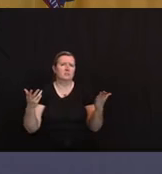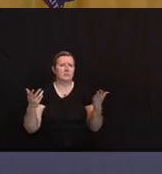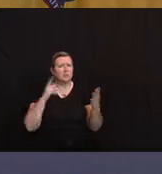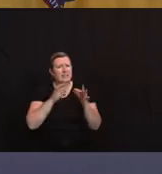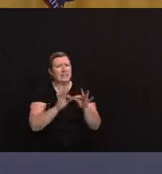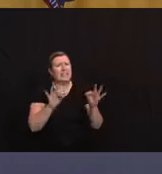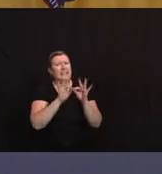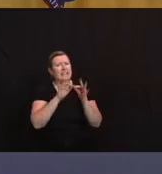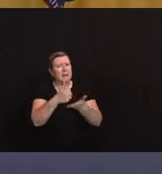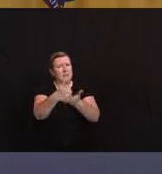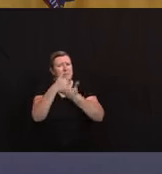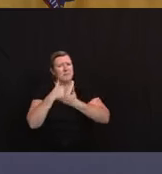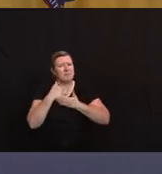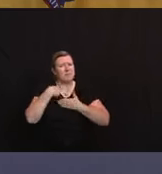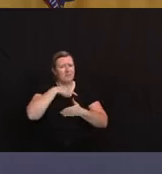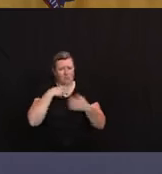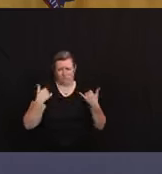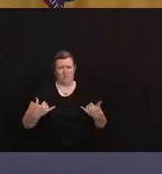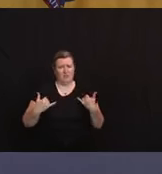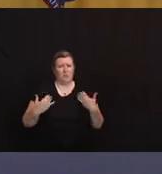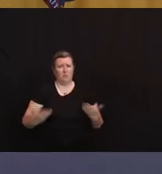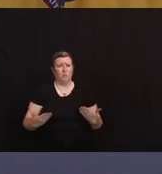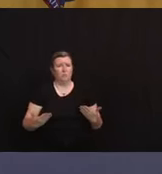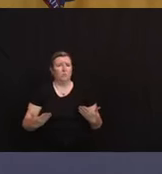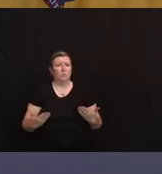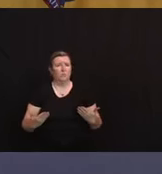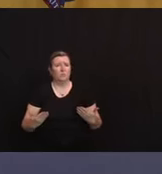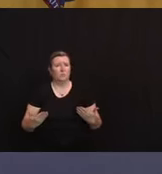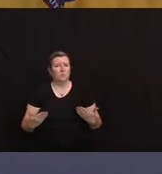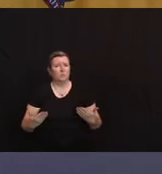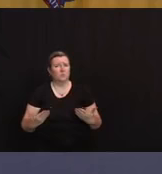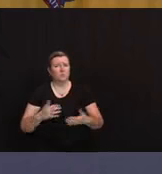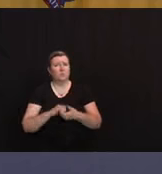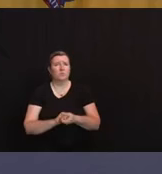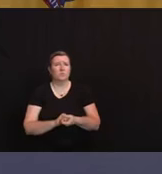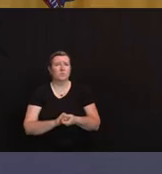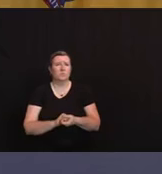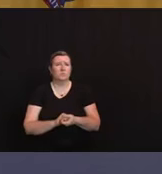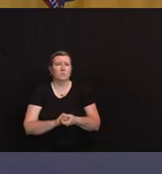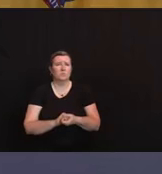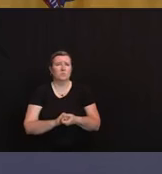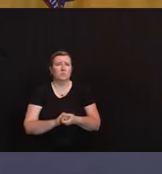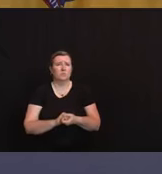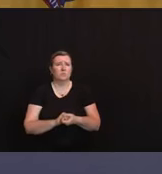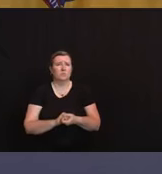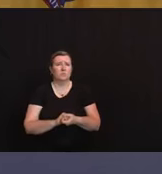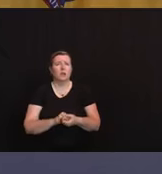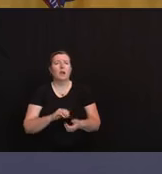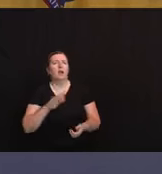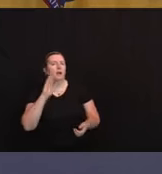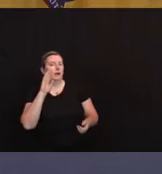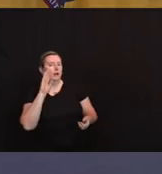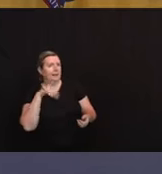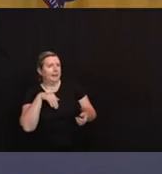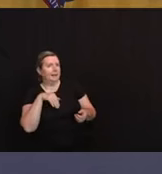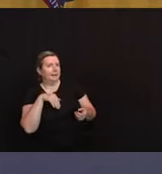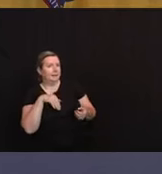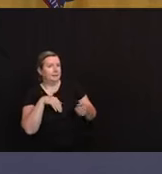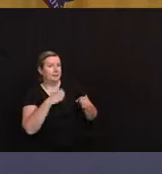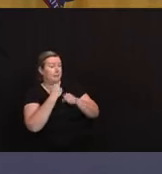you. I was going to say, with Major League Baseball's new rules on no spitting, we've had to change course, but I won't say that.